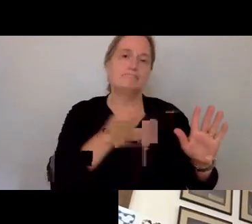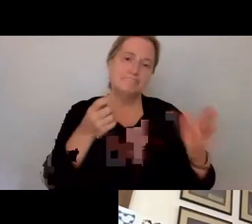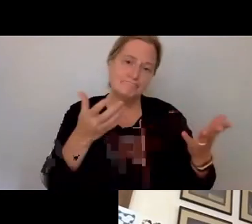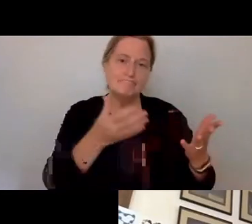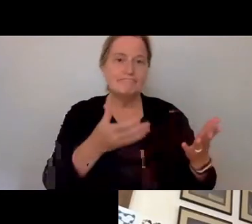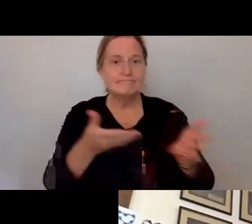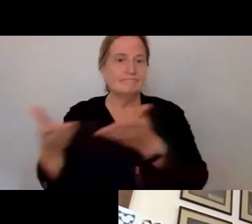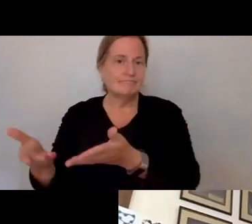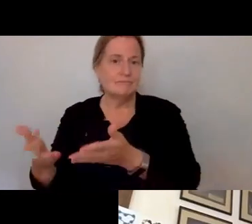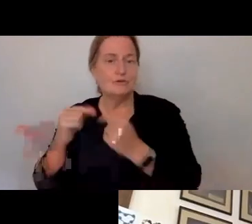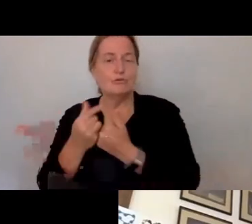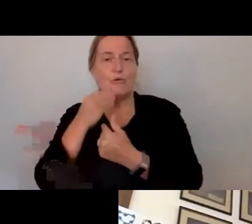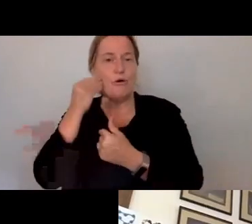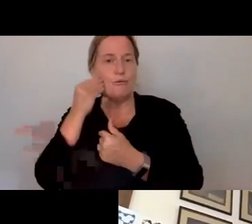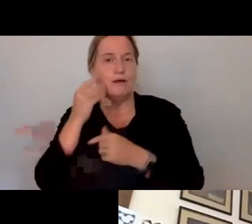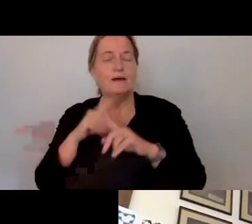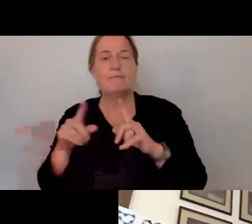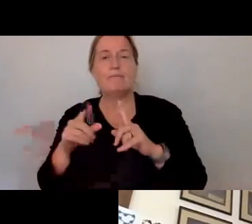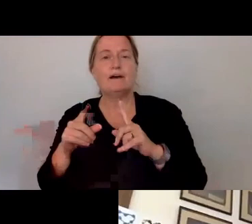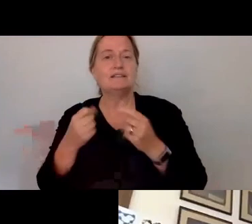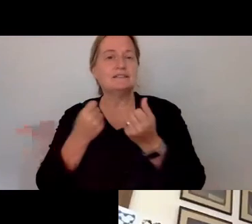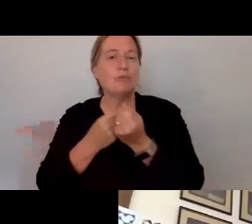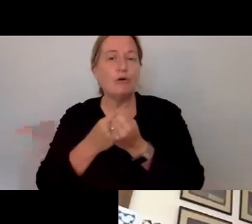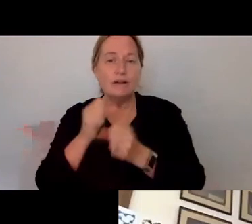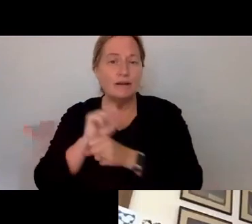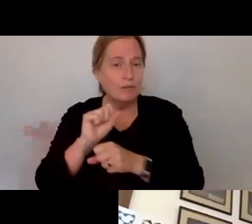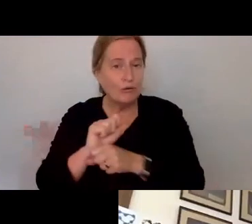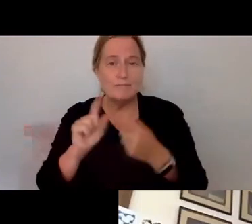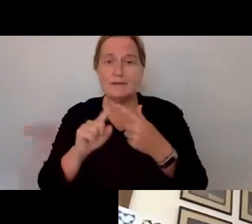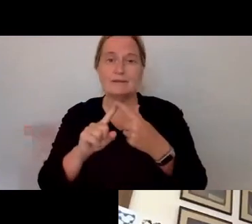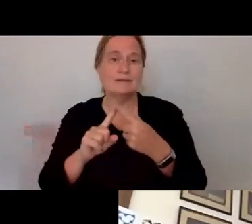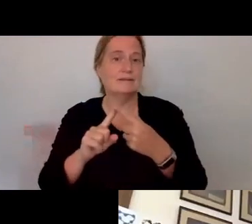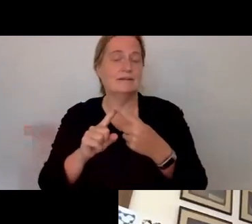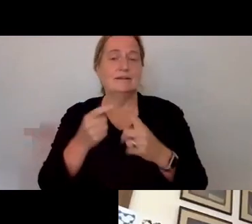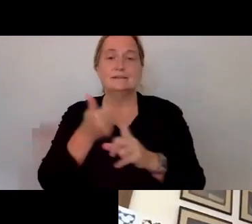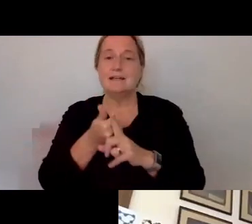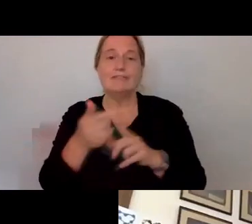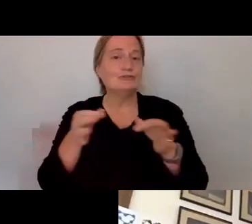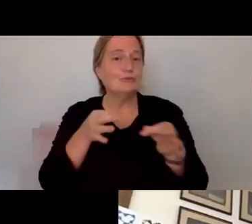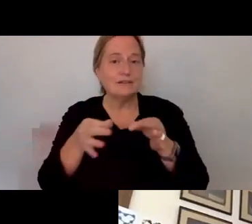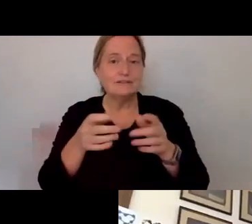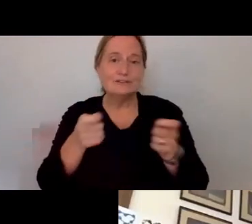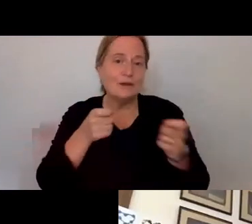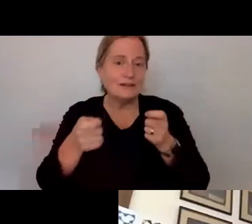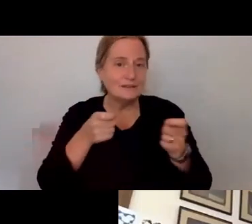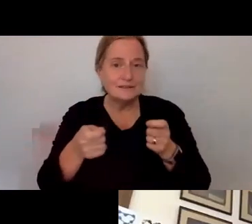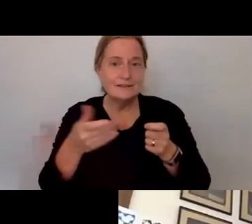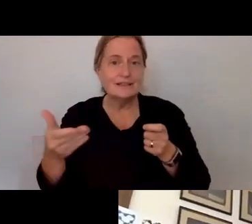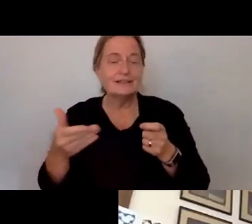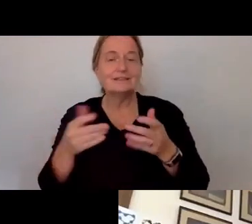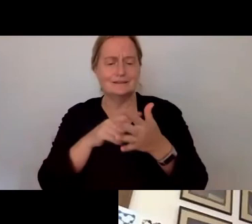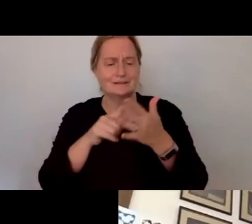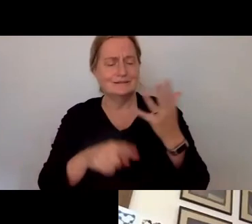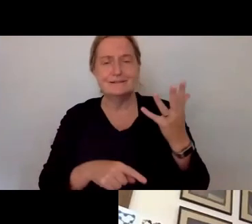these self-directed plans where people have the best chance, and actually helping the parents sometimes of these young adults to say, no, let's